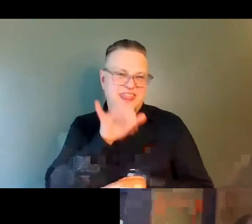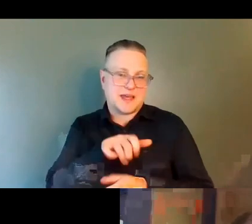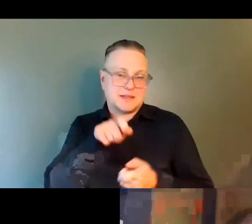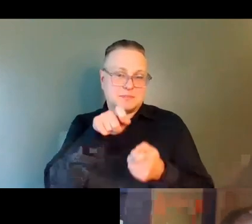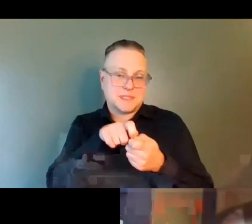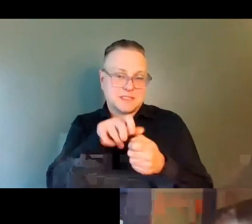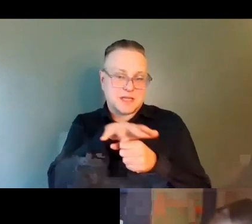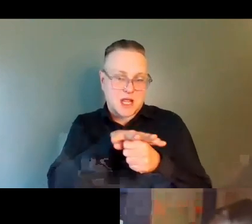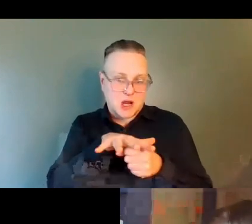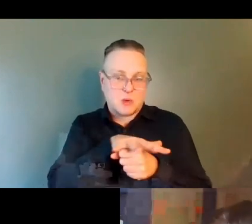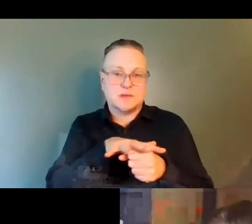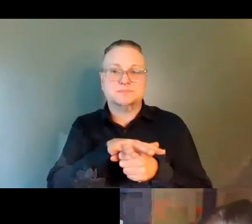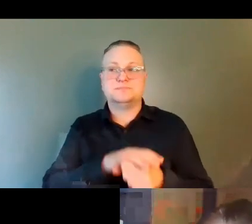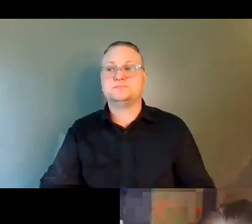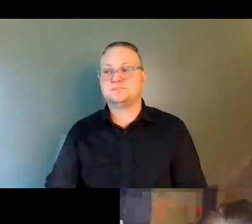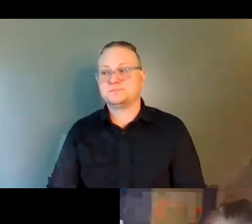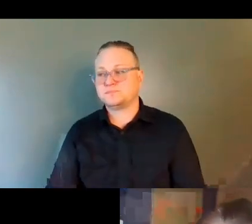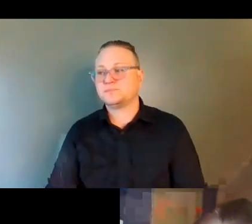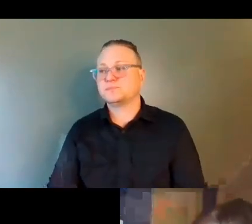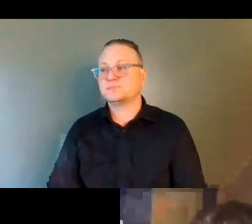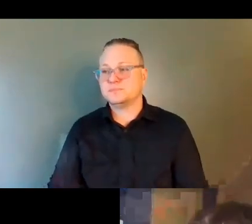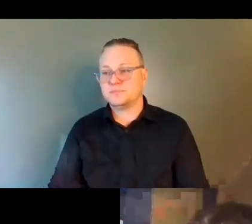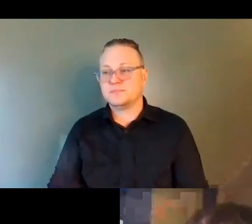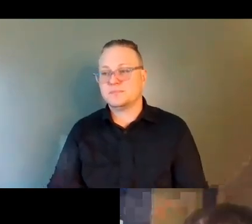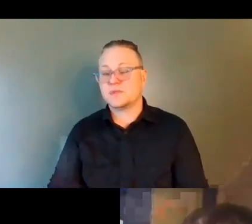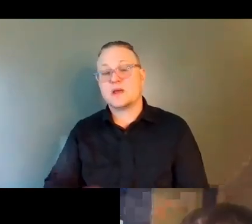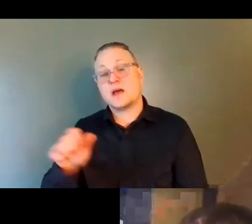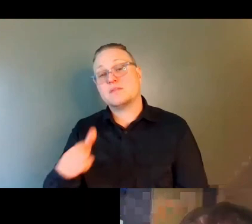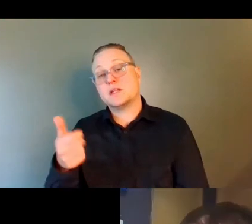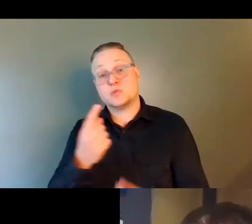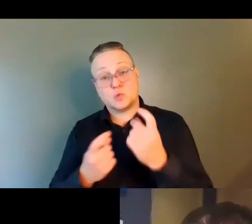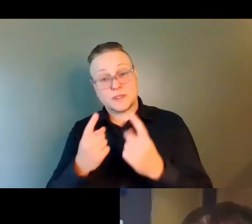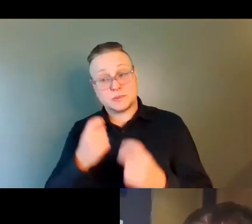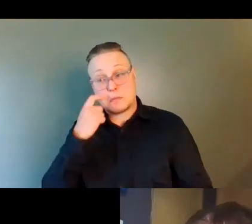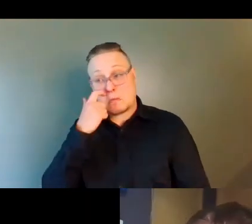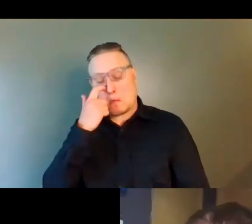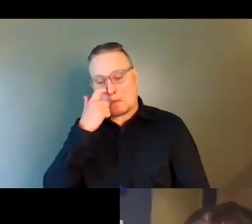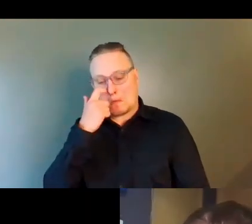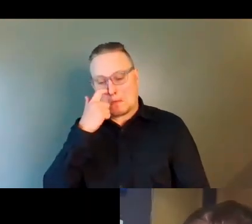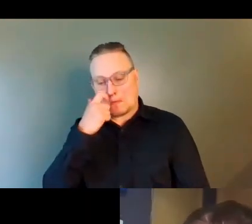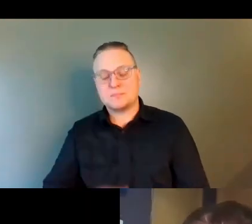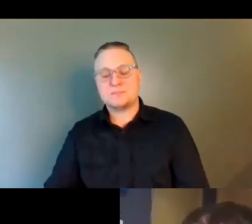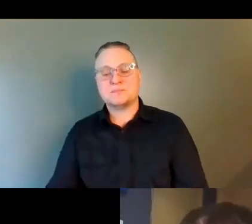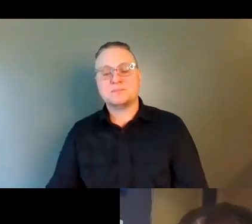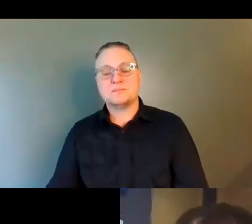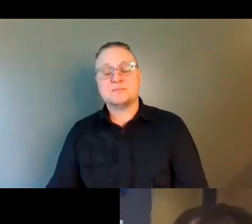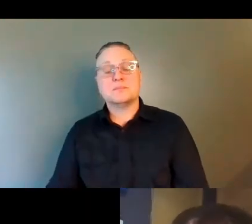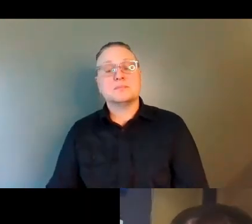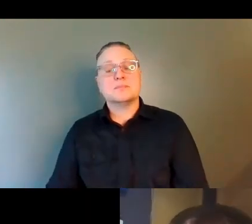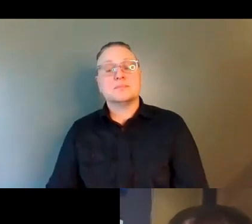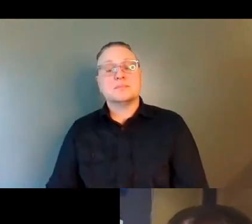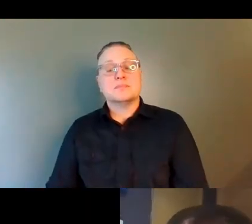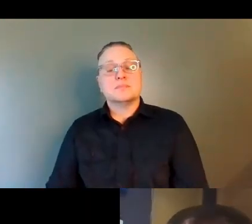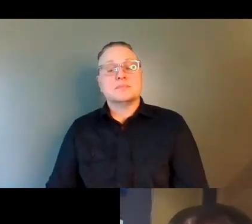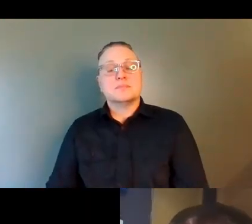I have another question from the Q&A. This person says, I have a son with autism and